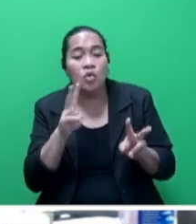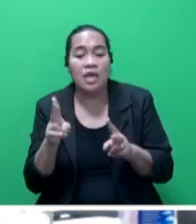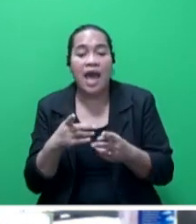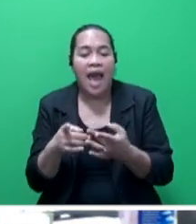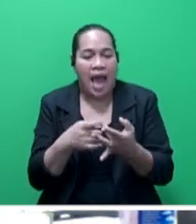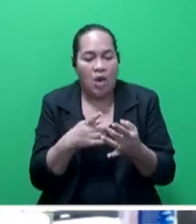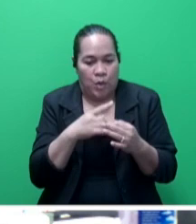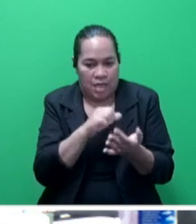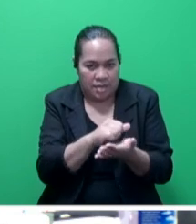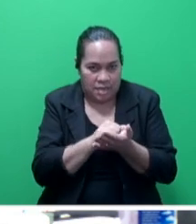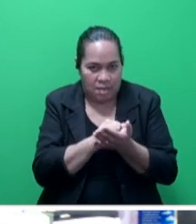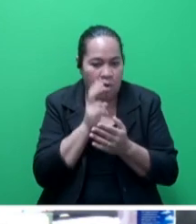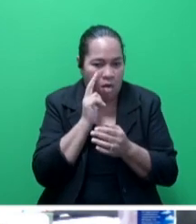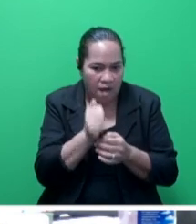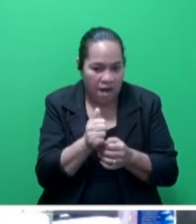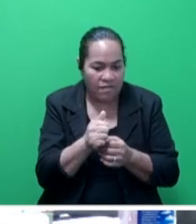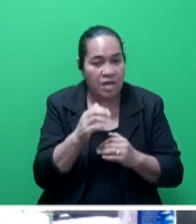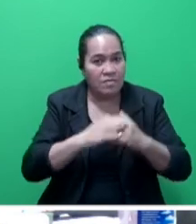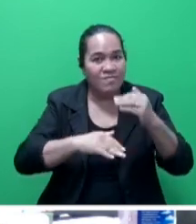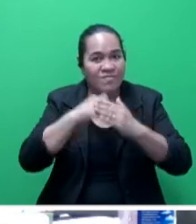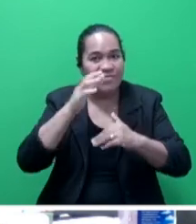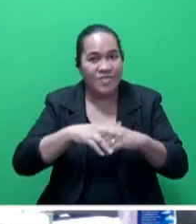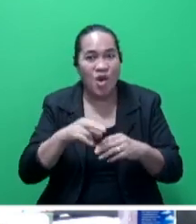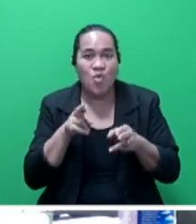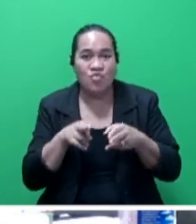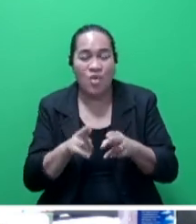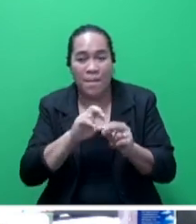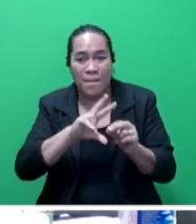other bridges that we have constructed, Mr. Speaker, sir.